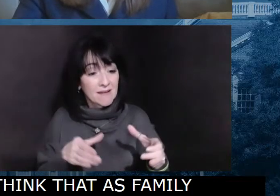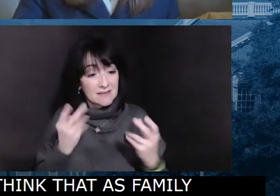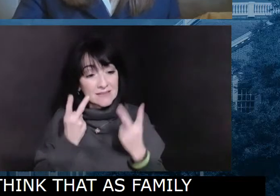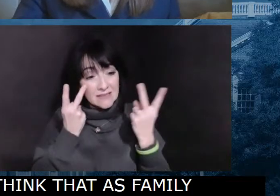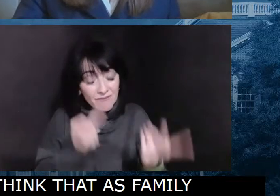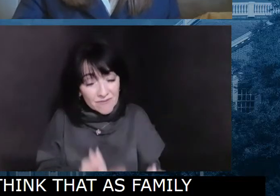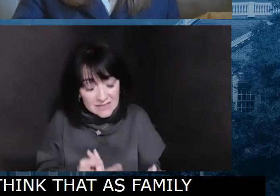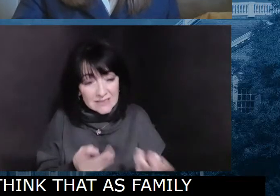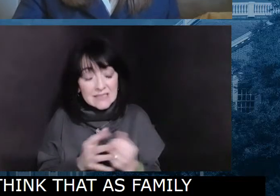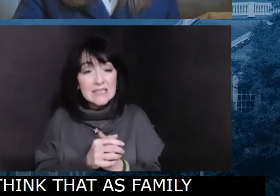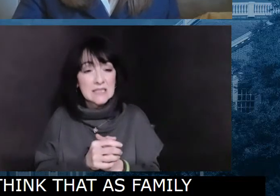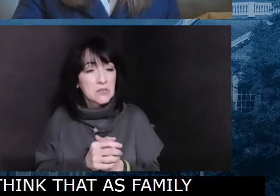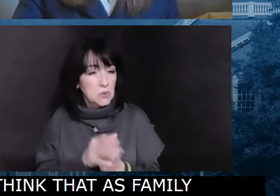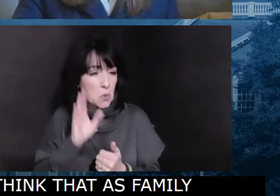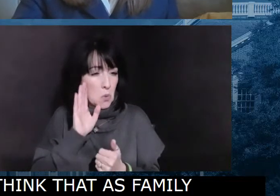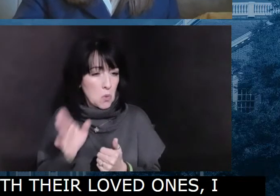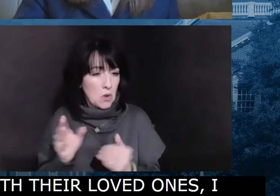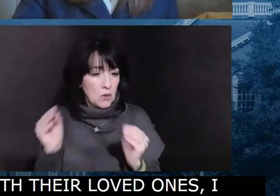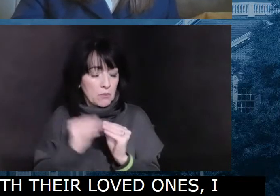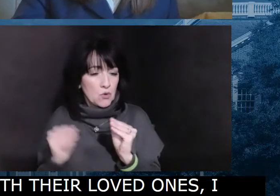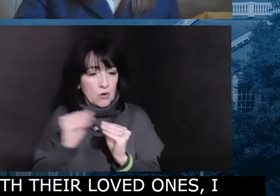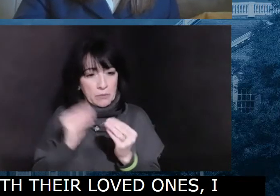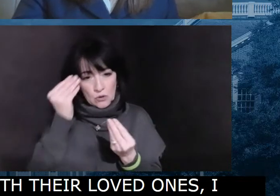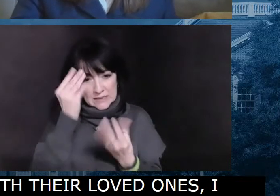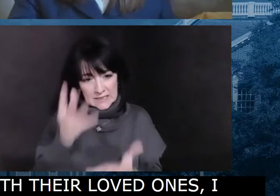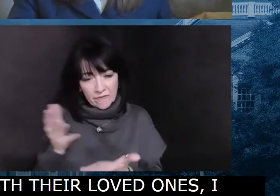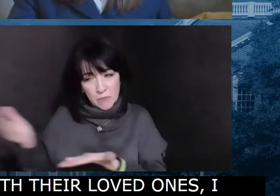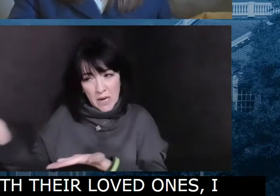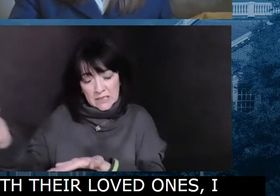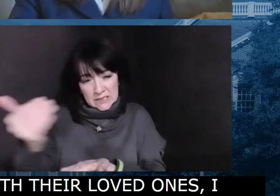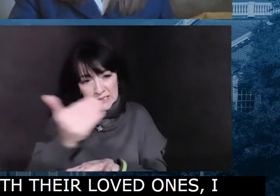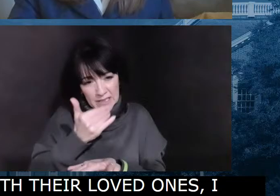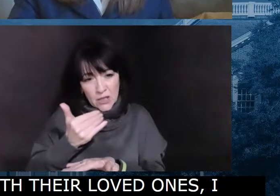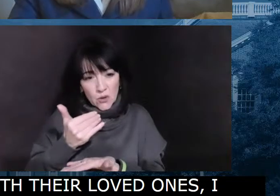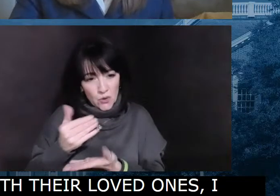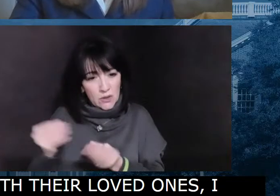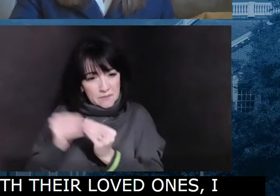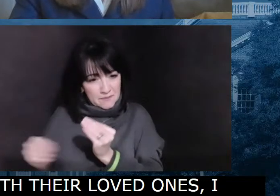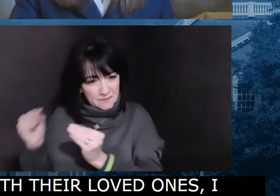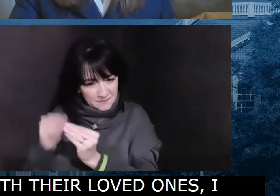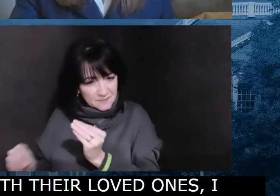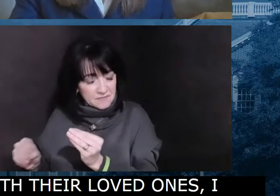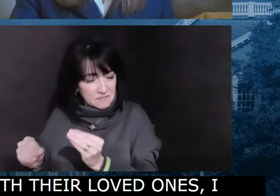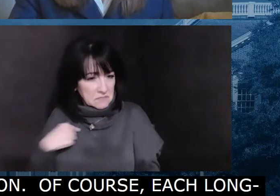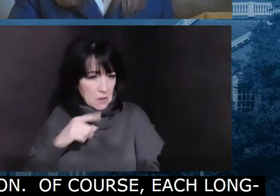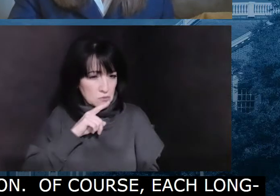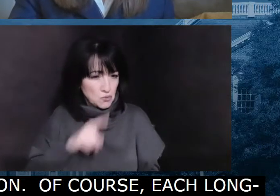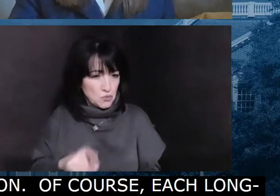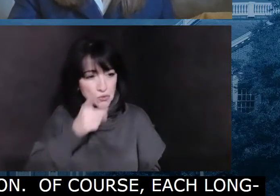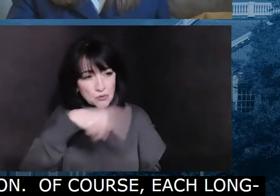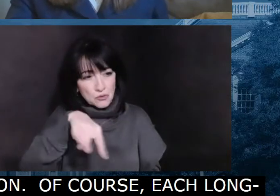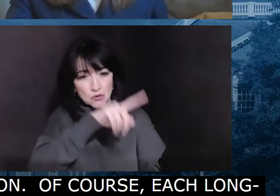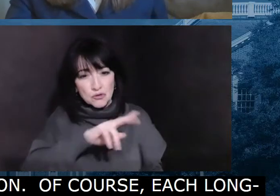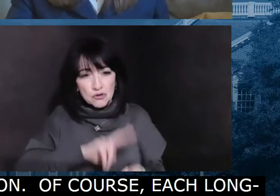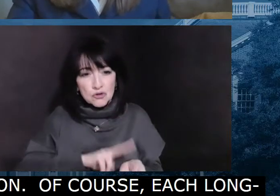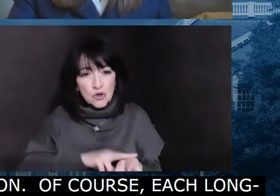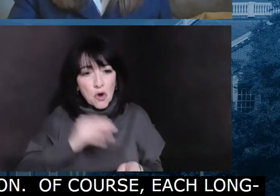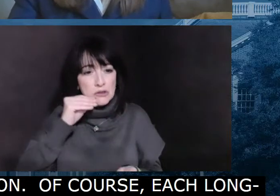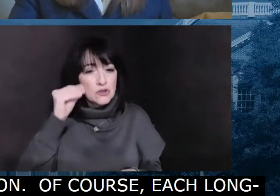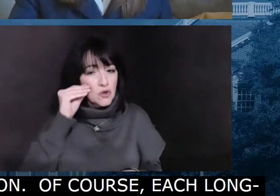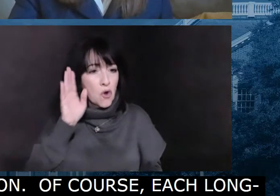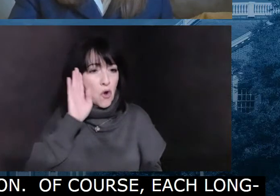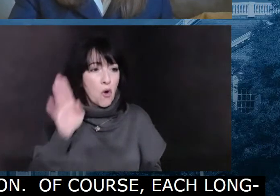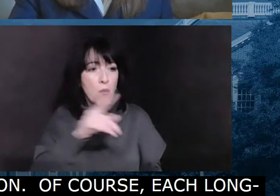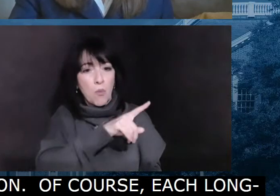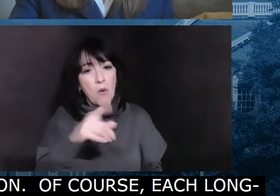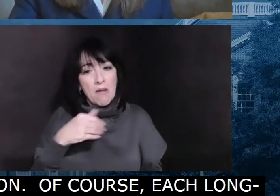course, each long-term care facility will likely have a different way of addressing this.